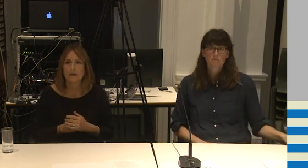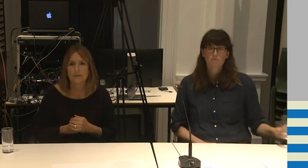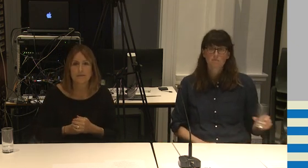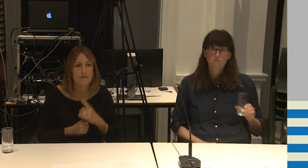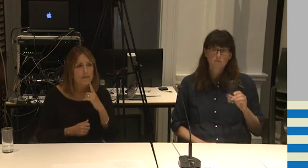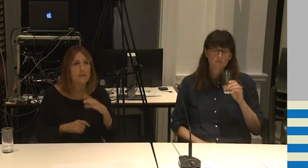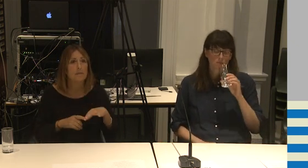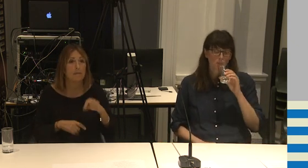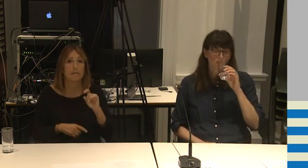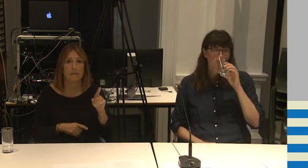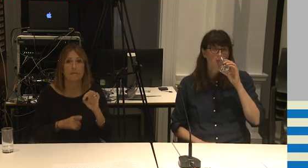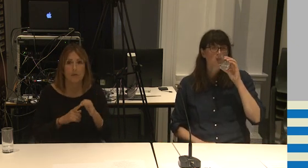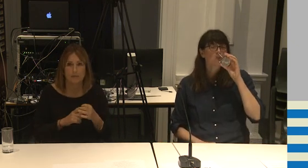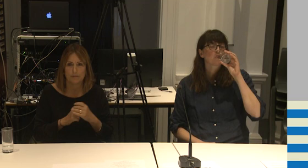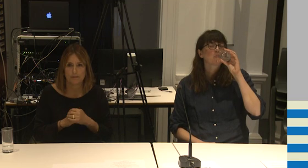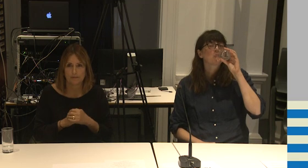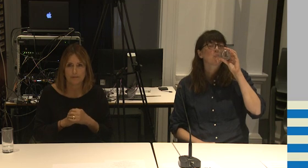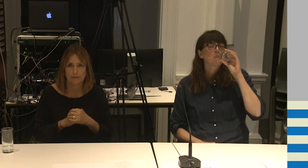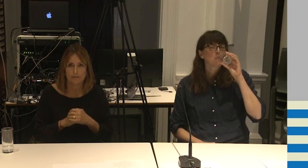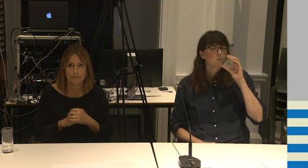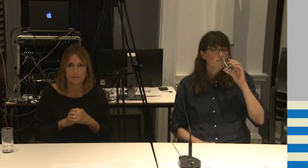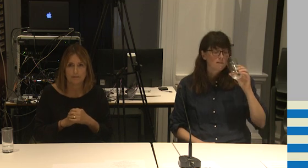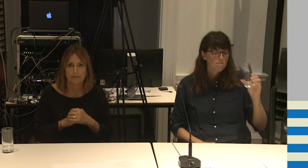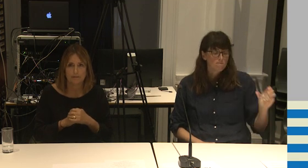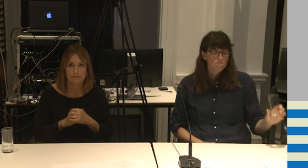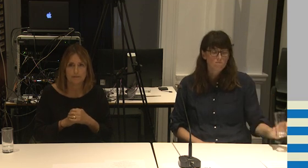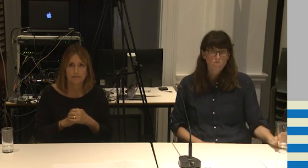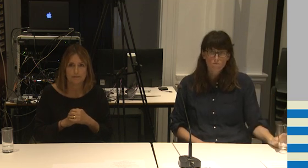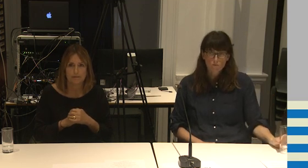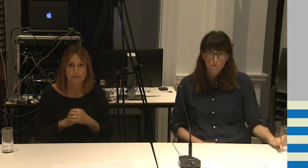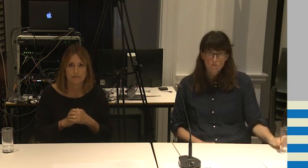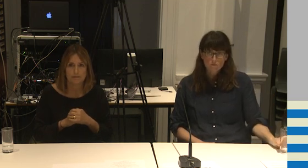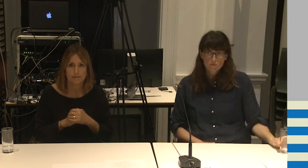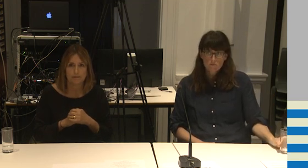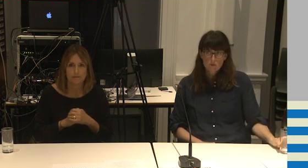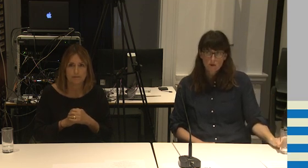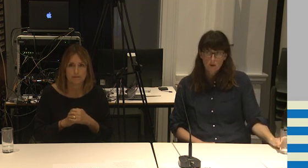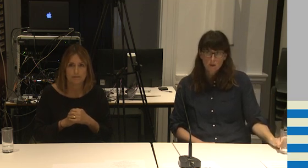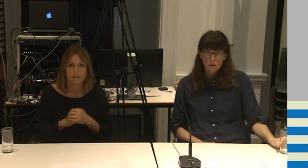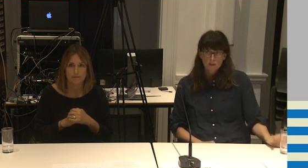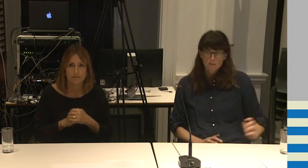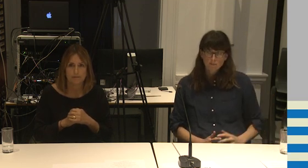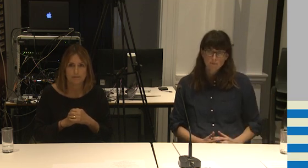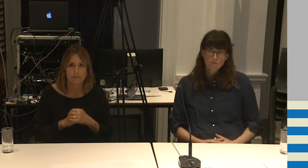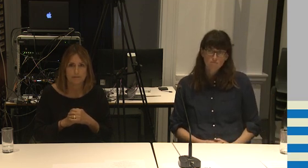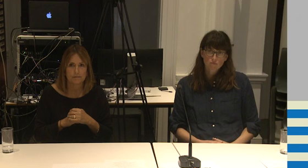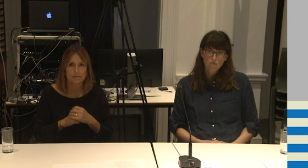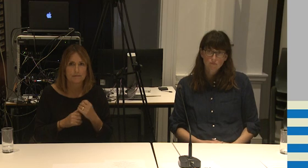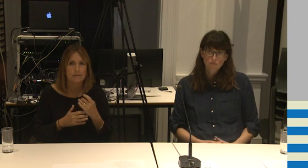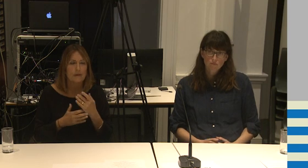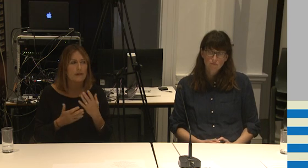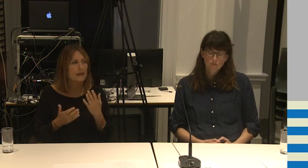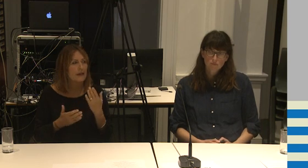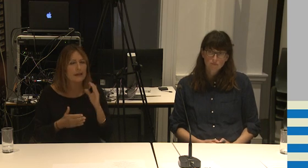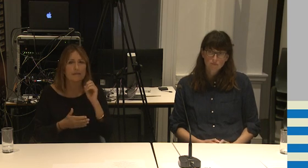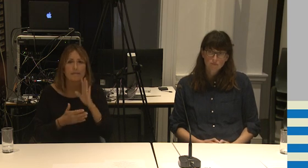I'm just picking up on that a little bit, but I mean, the whole experience I have working for